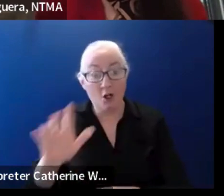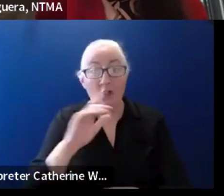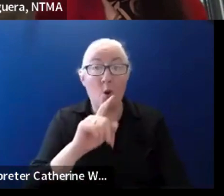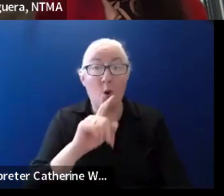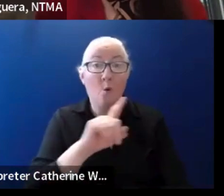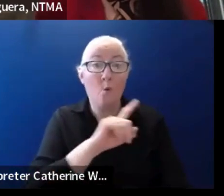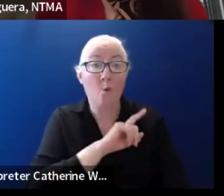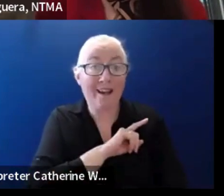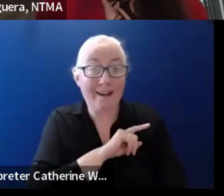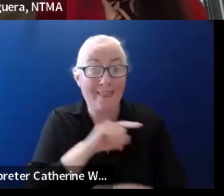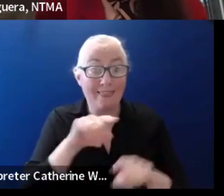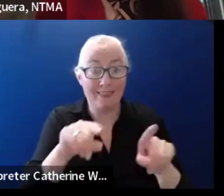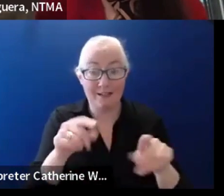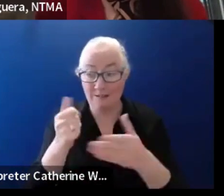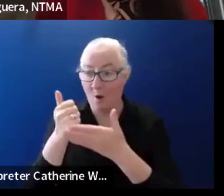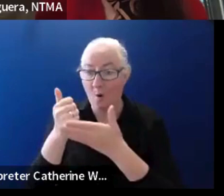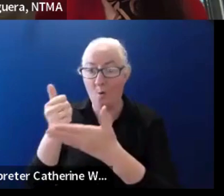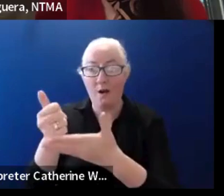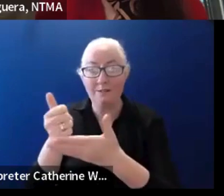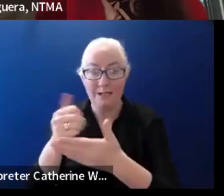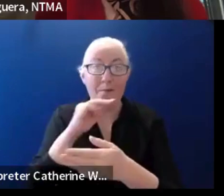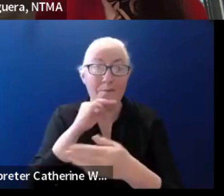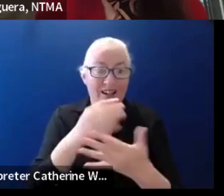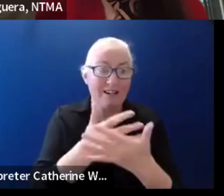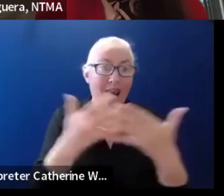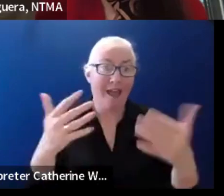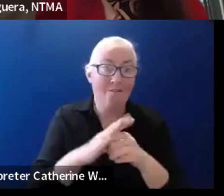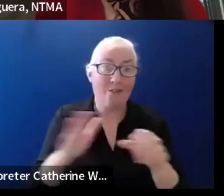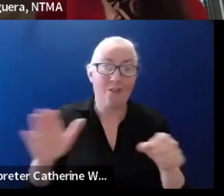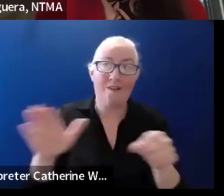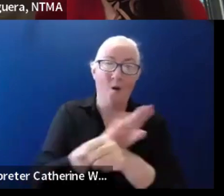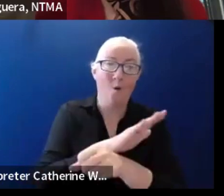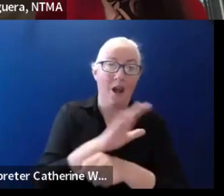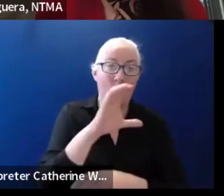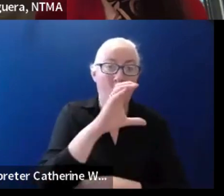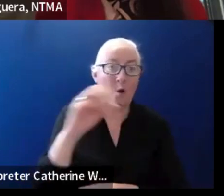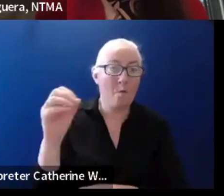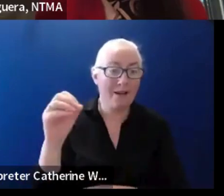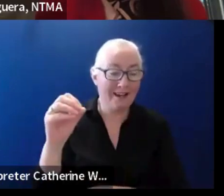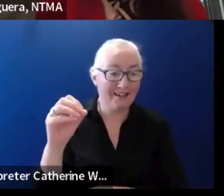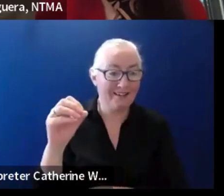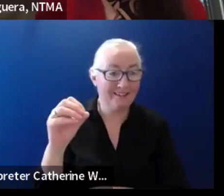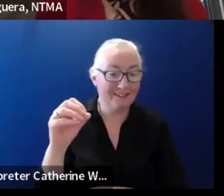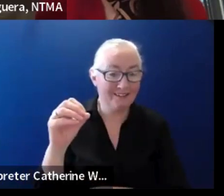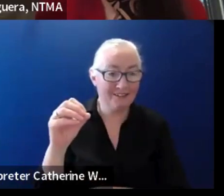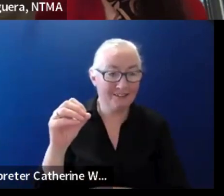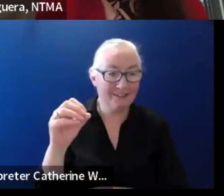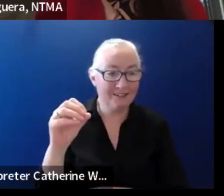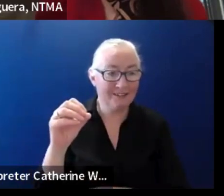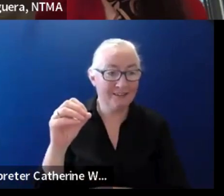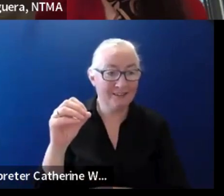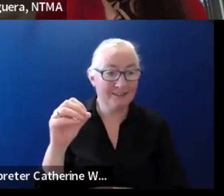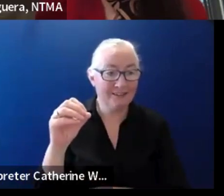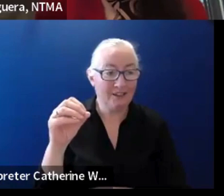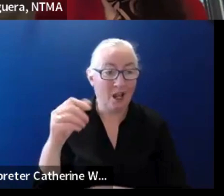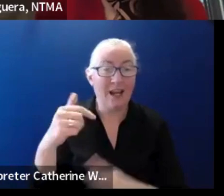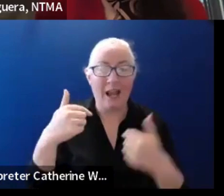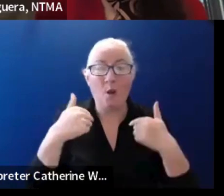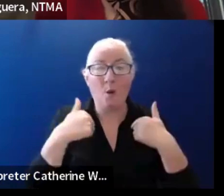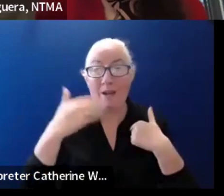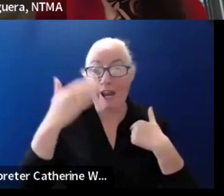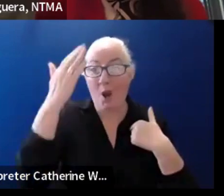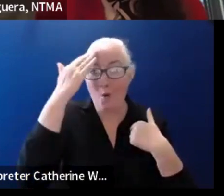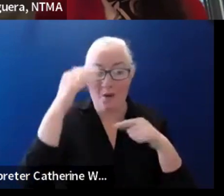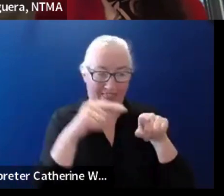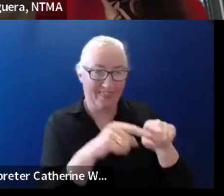award, like, it means so much to, like, the whole company in terms of you know, like we knew it was a